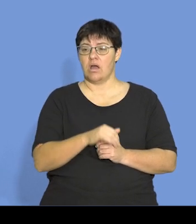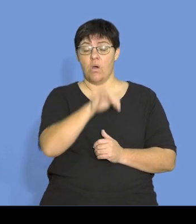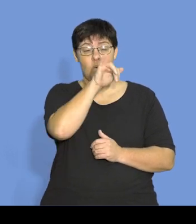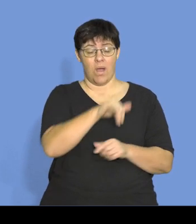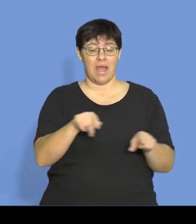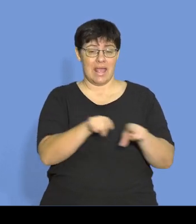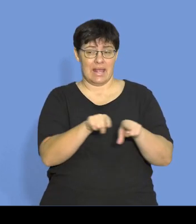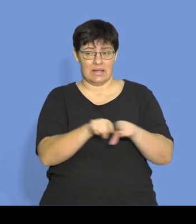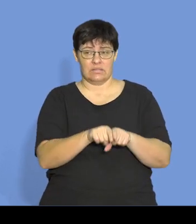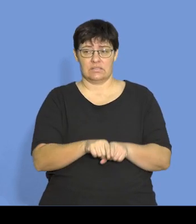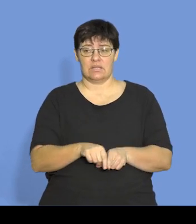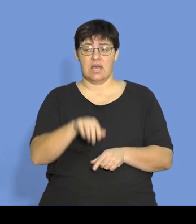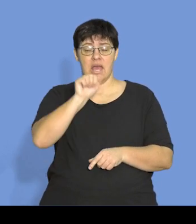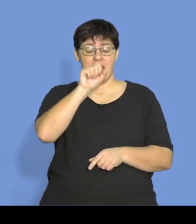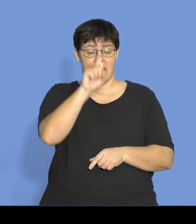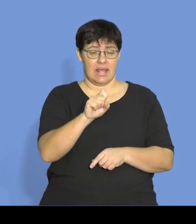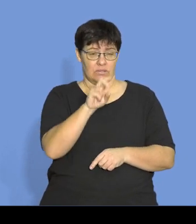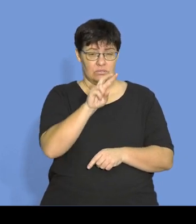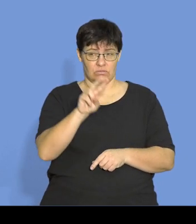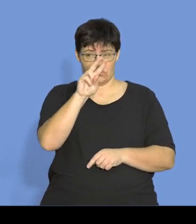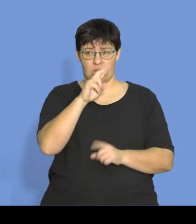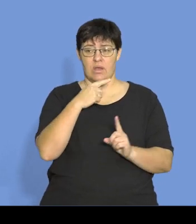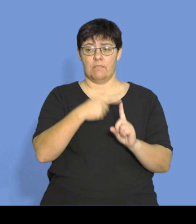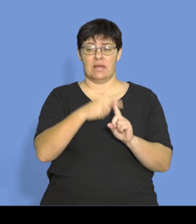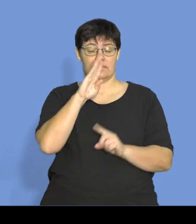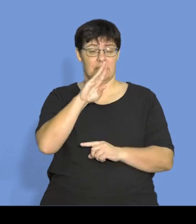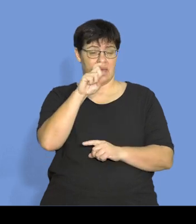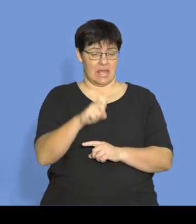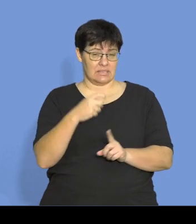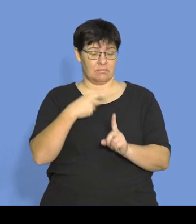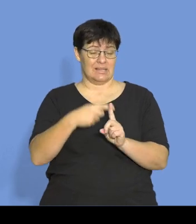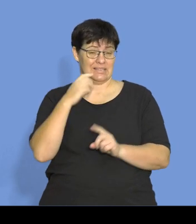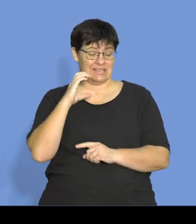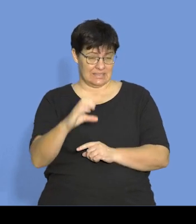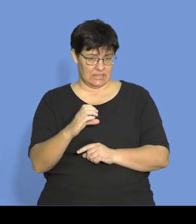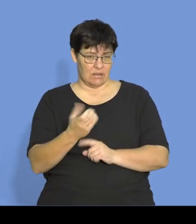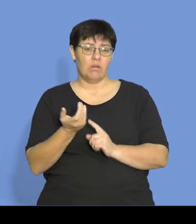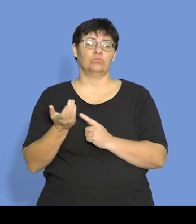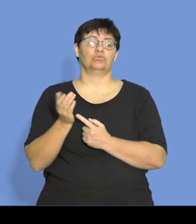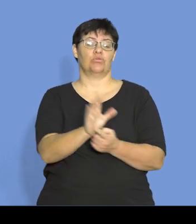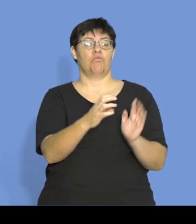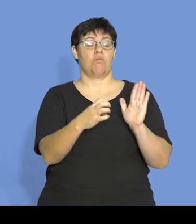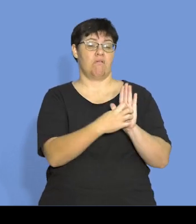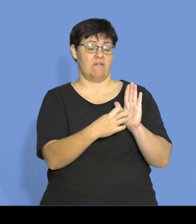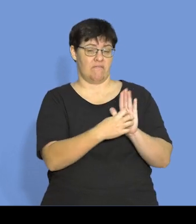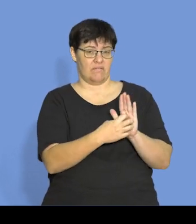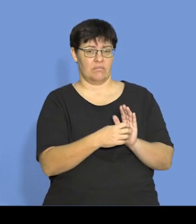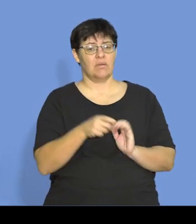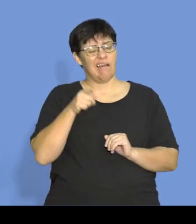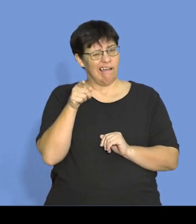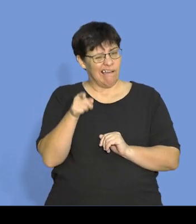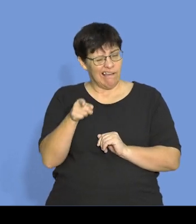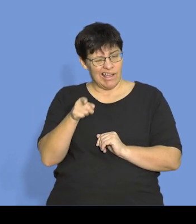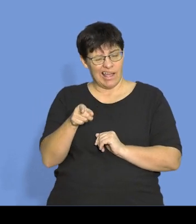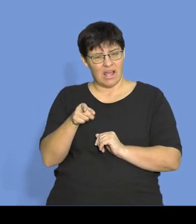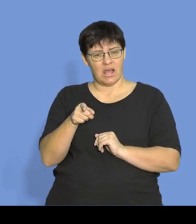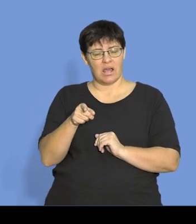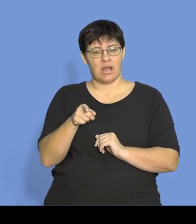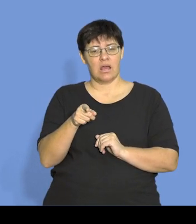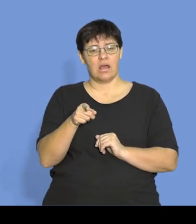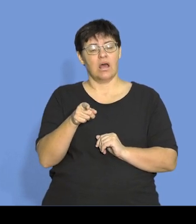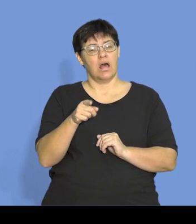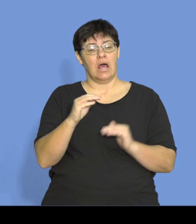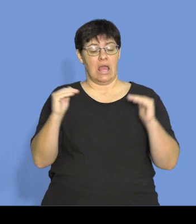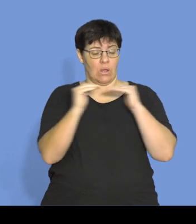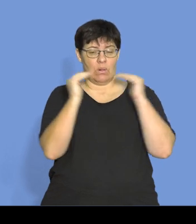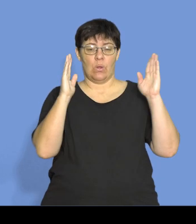squared plus bx, so I'm going to draw this graph for you, and then try to show you where this particular inequality